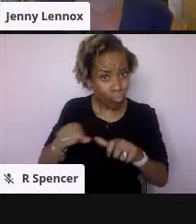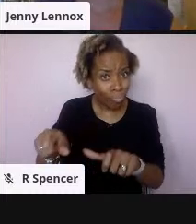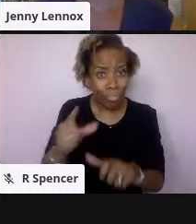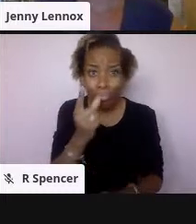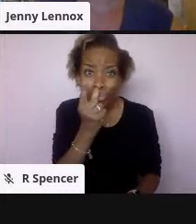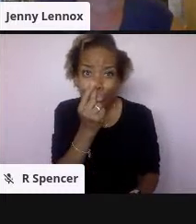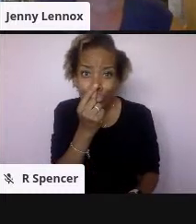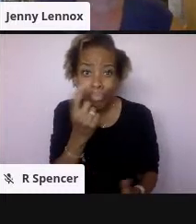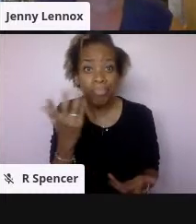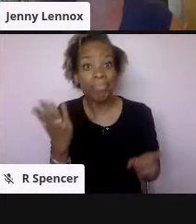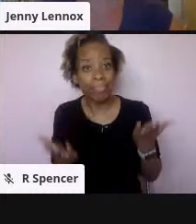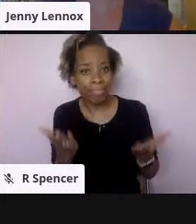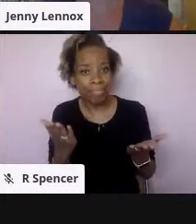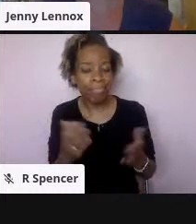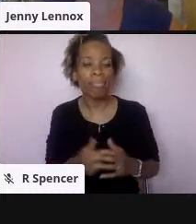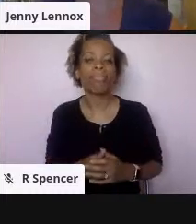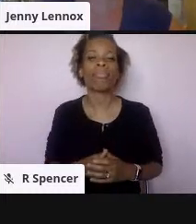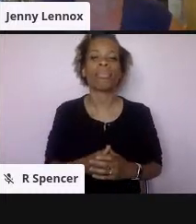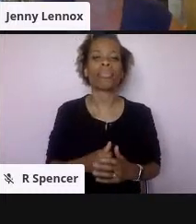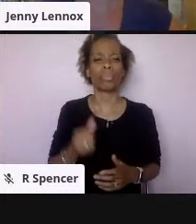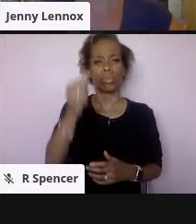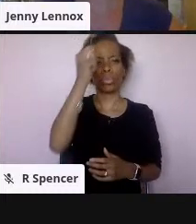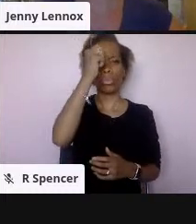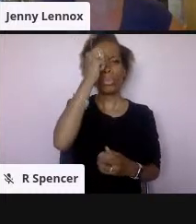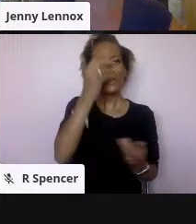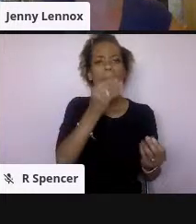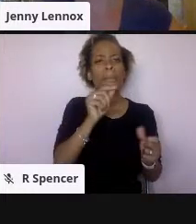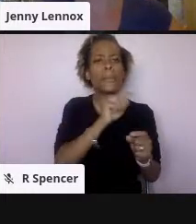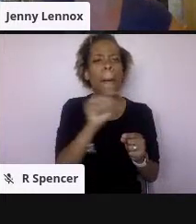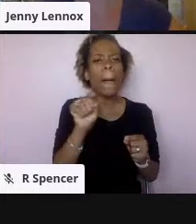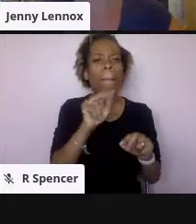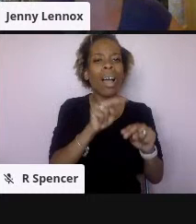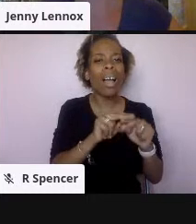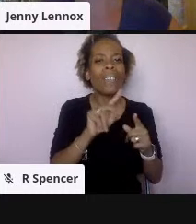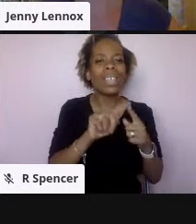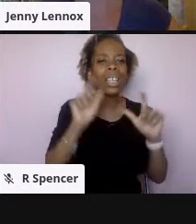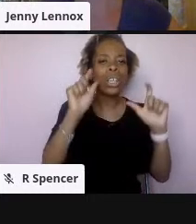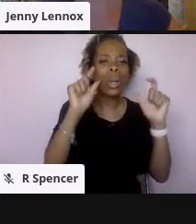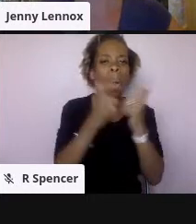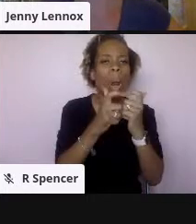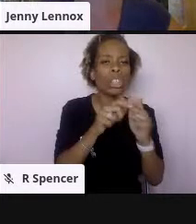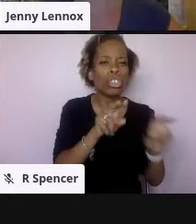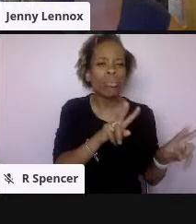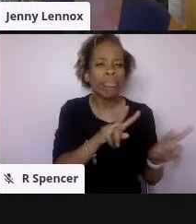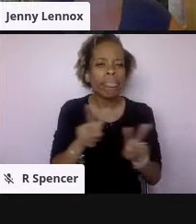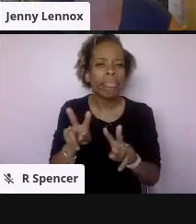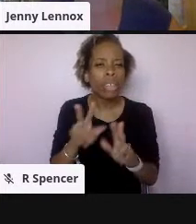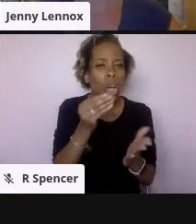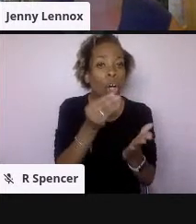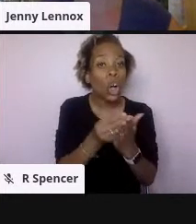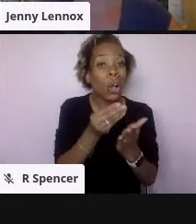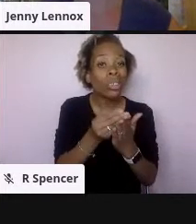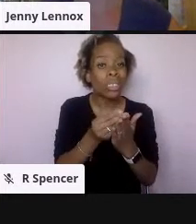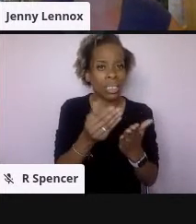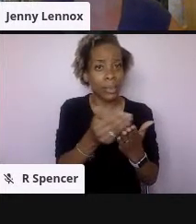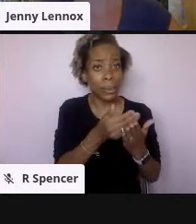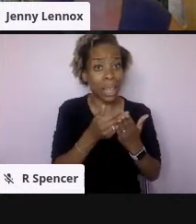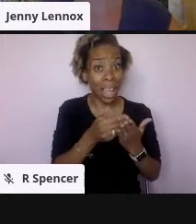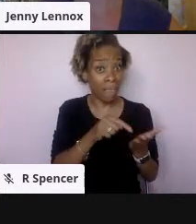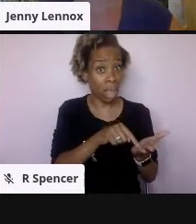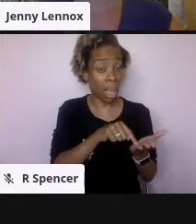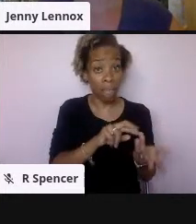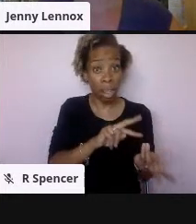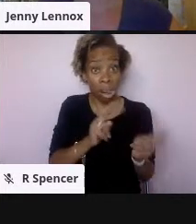But I know that we found, particularly in some FE colleges, when you actually look at the cost of the savings that could be made by bringing those staff onto permanent